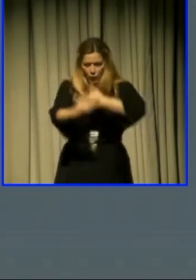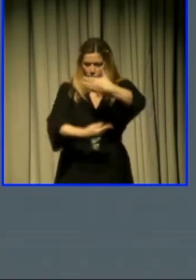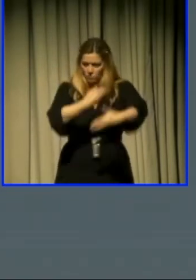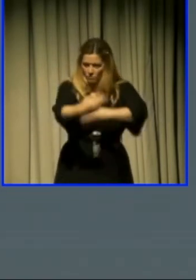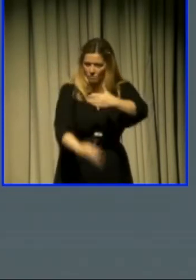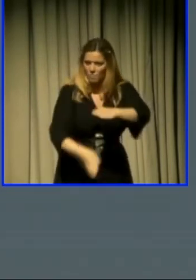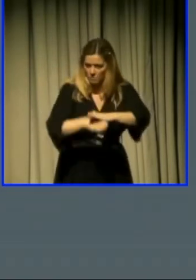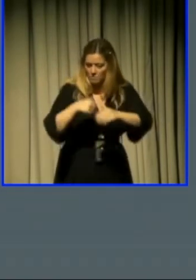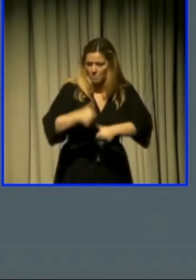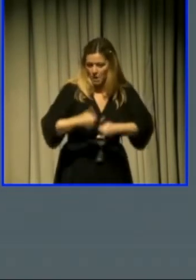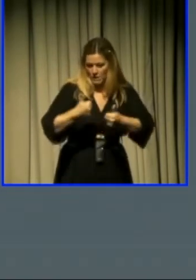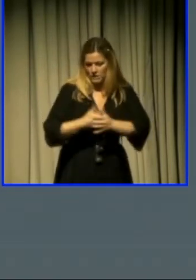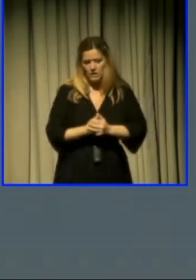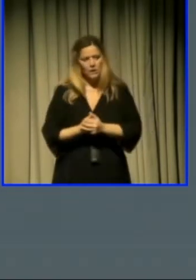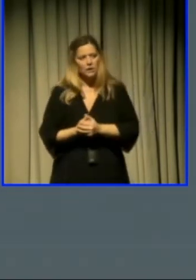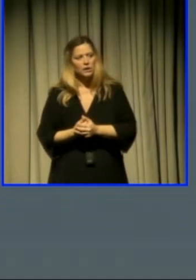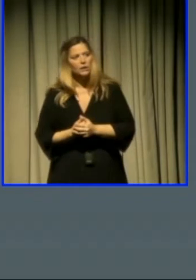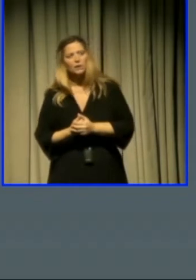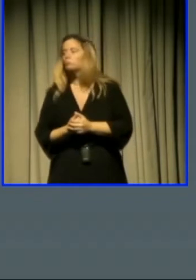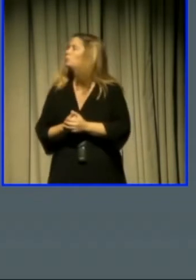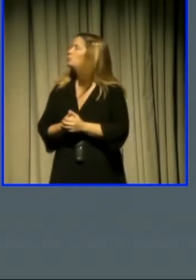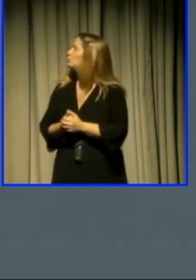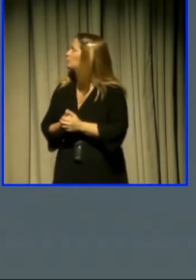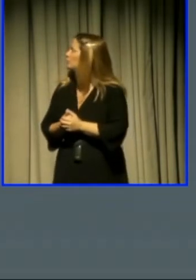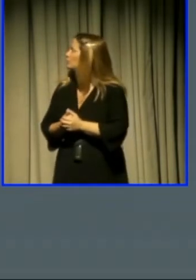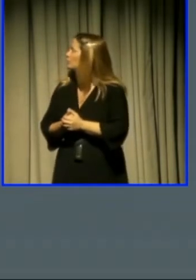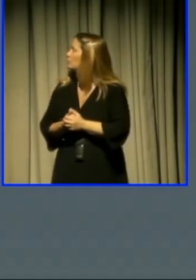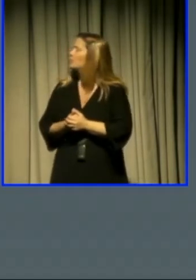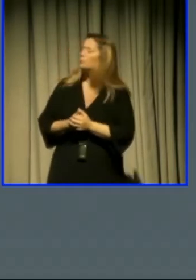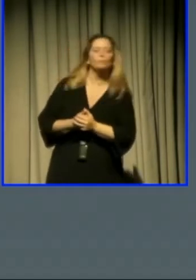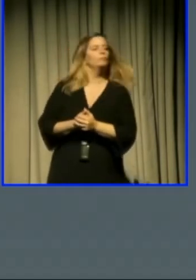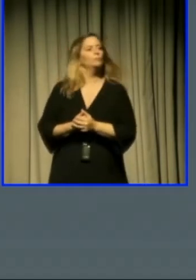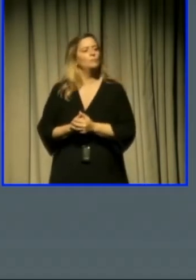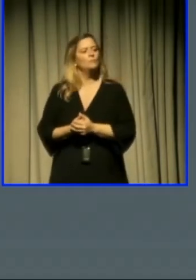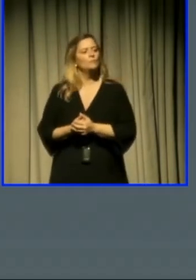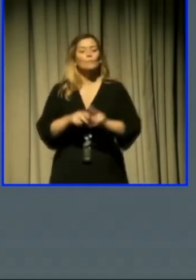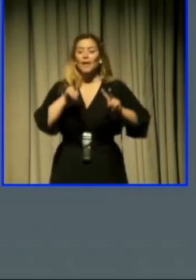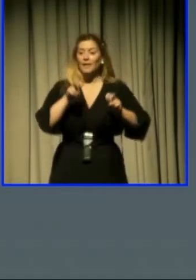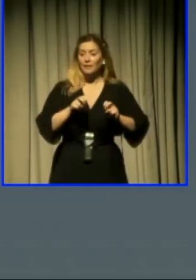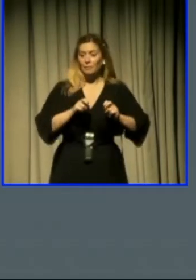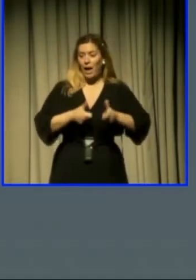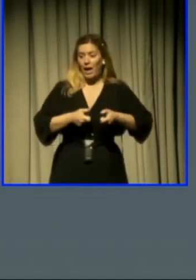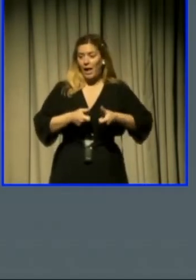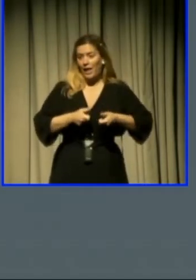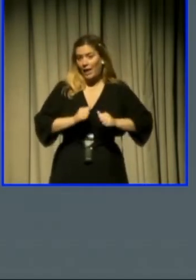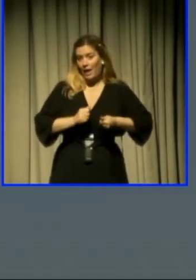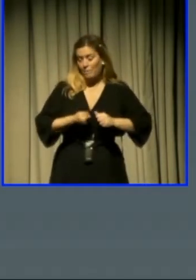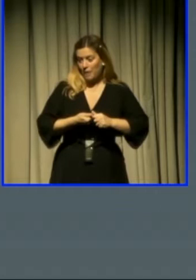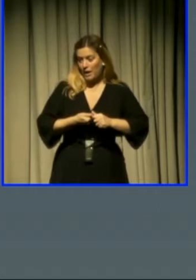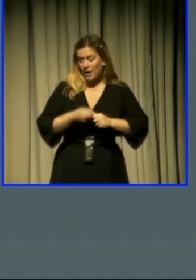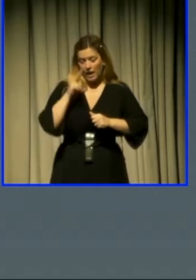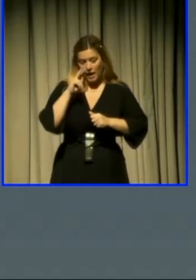So staying on the topic of gaming, so we've really noticed how gaming has really accelerated,